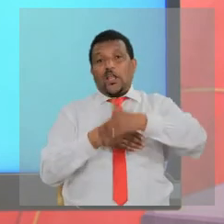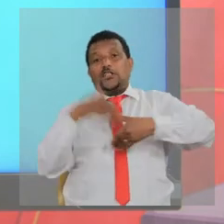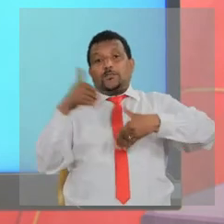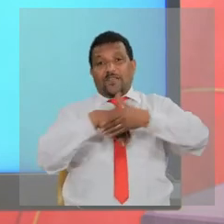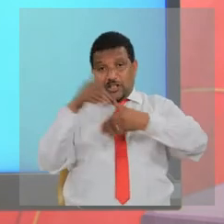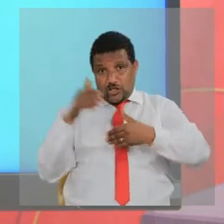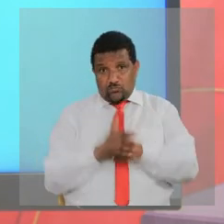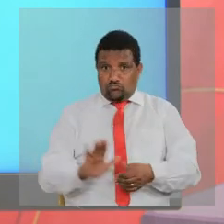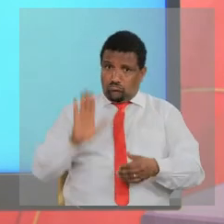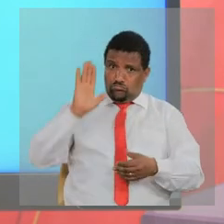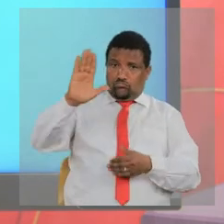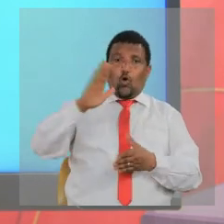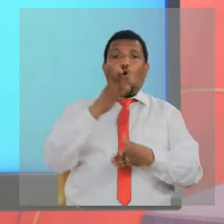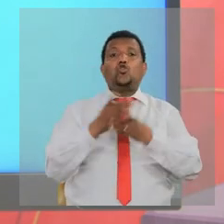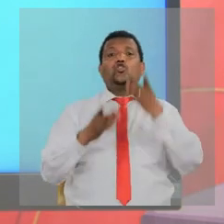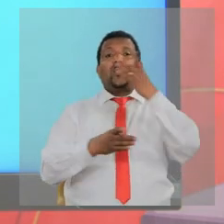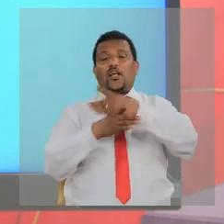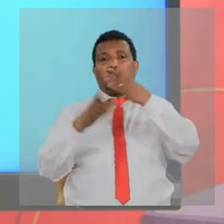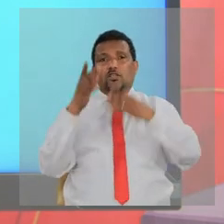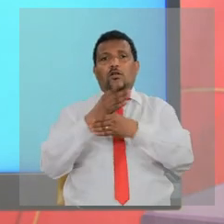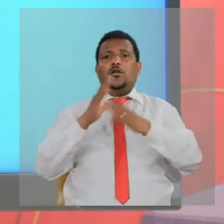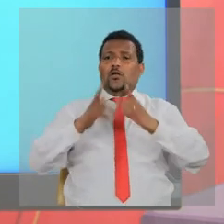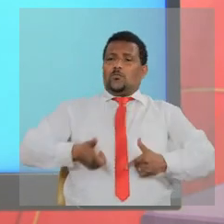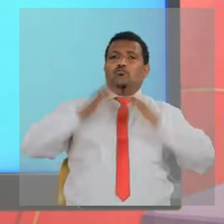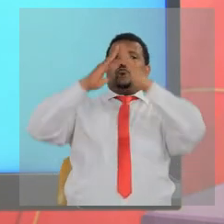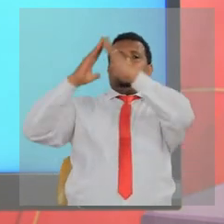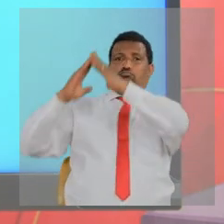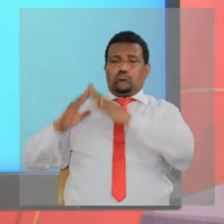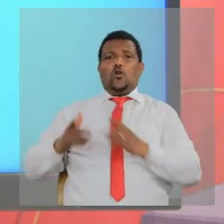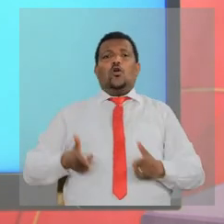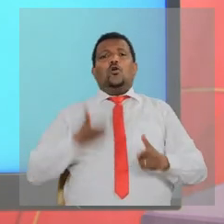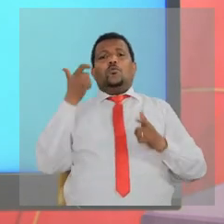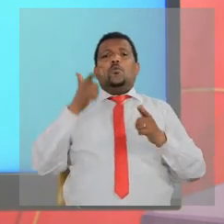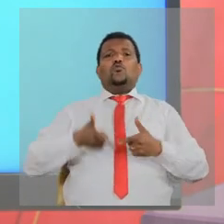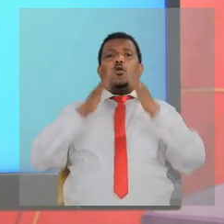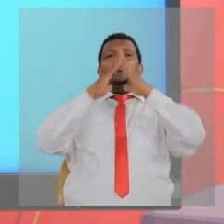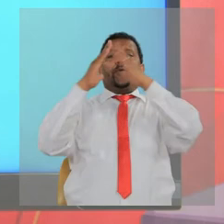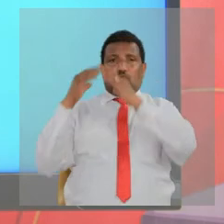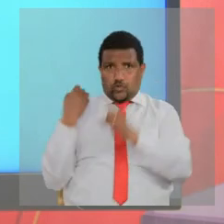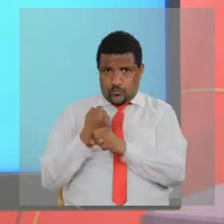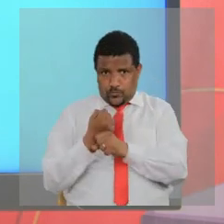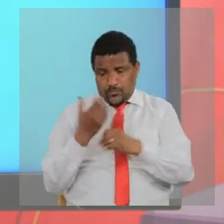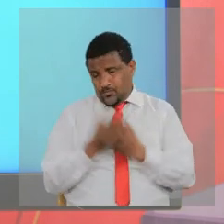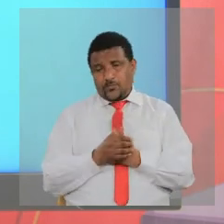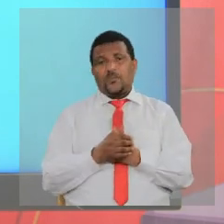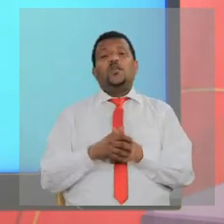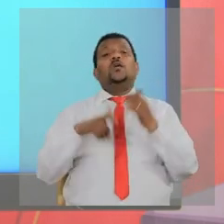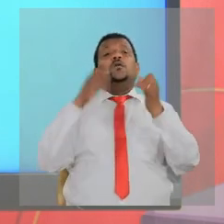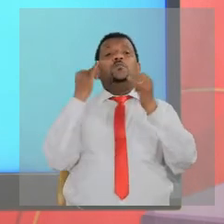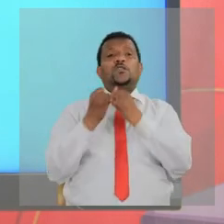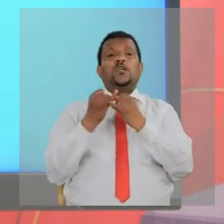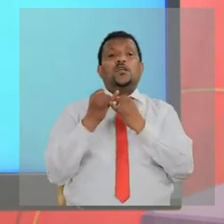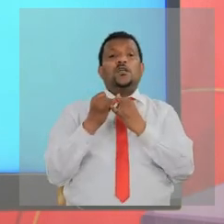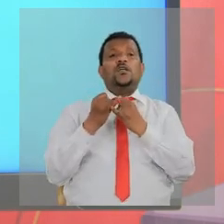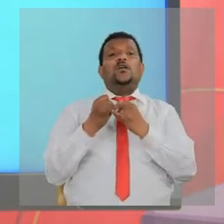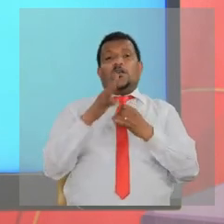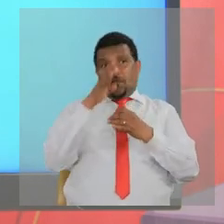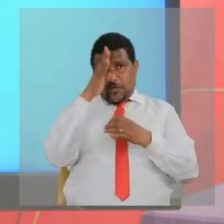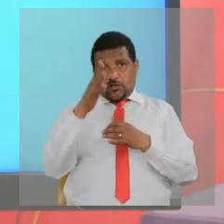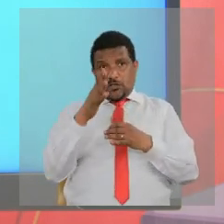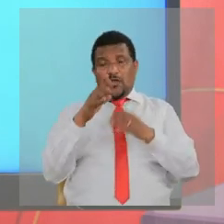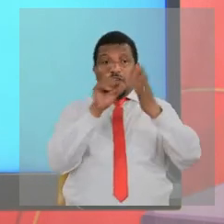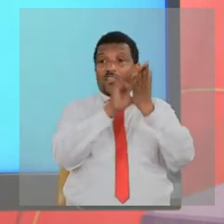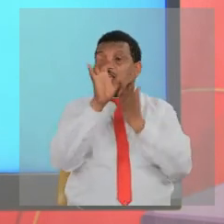made on the construction of residential and non-residential houses. The last one is inventory investment